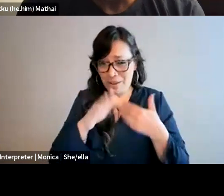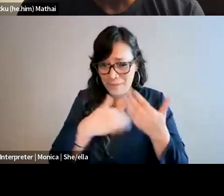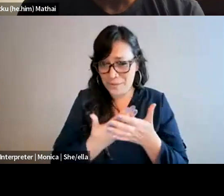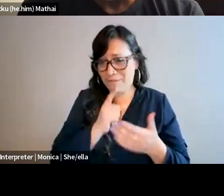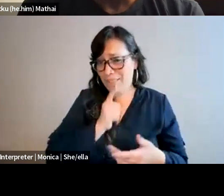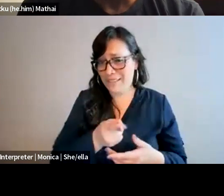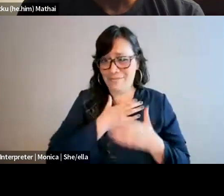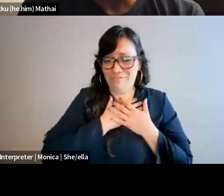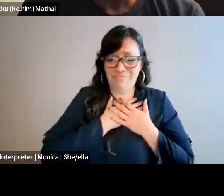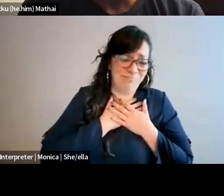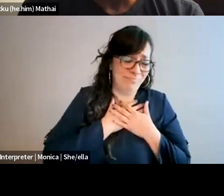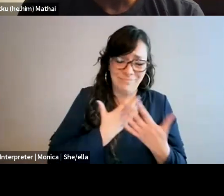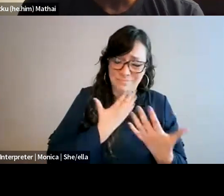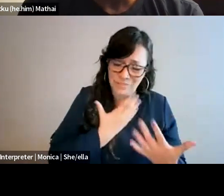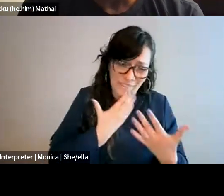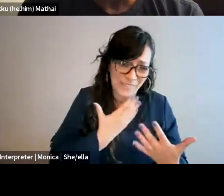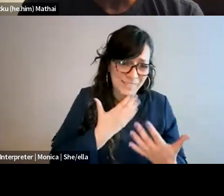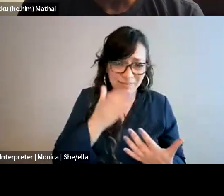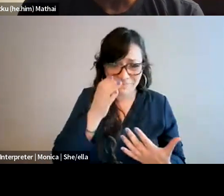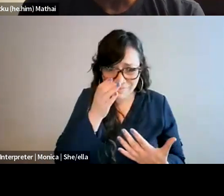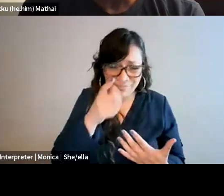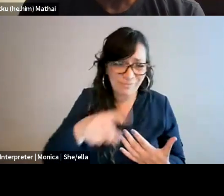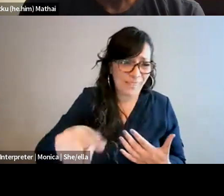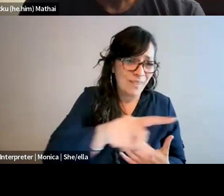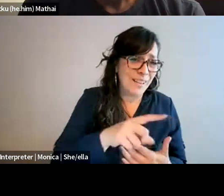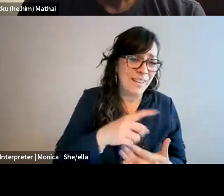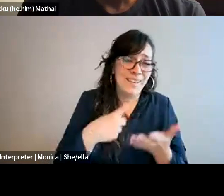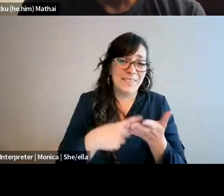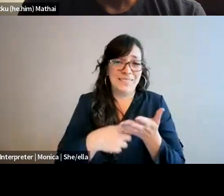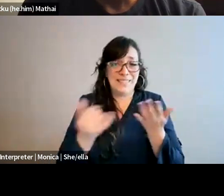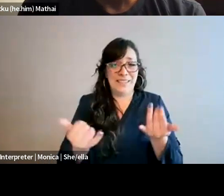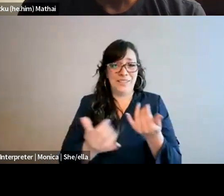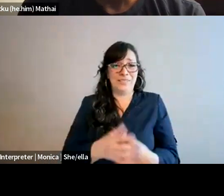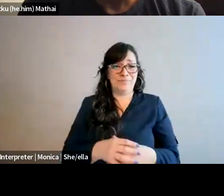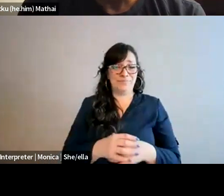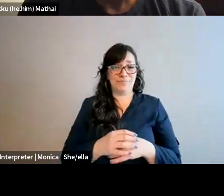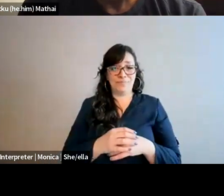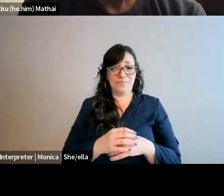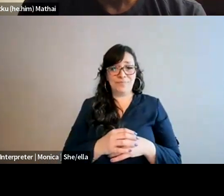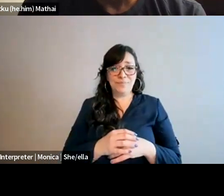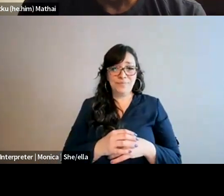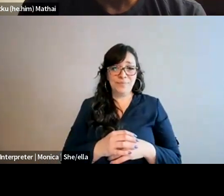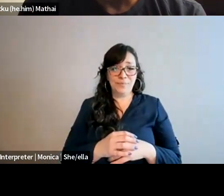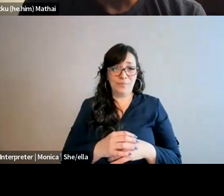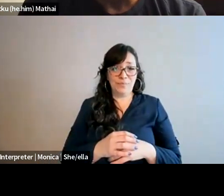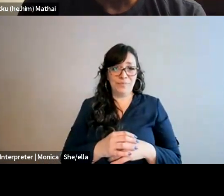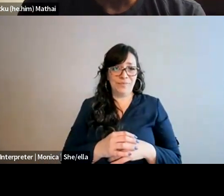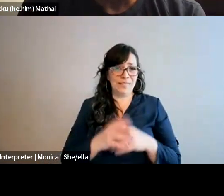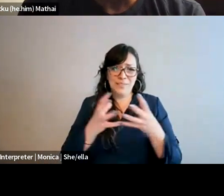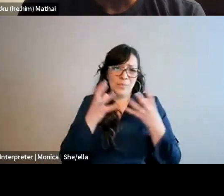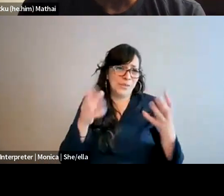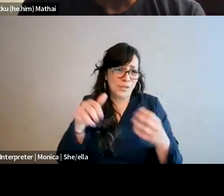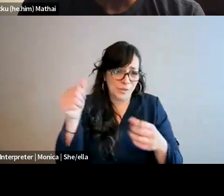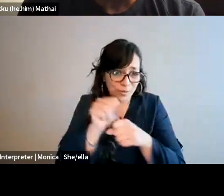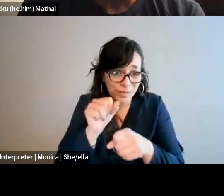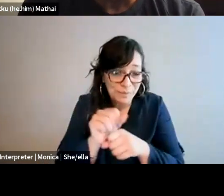just was so grateful to all the sharing that happened here. And there's so much more to be done. So I